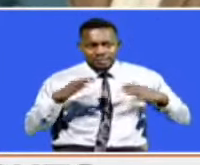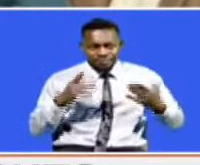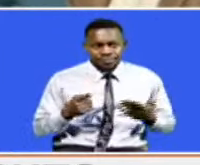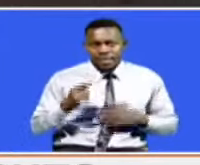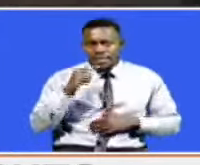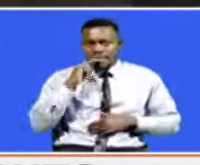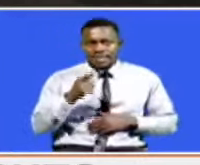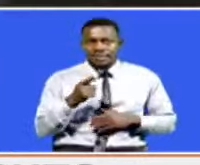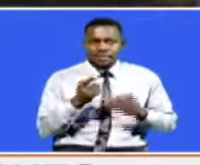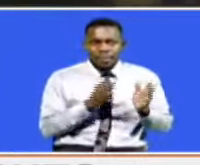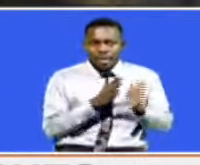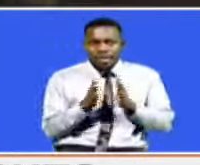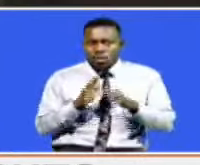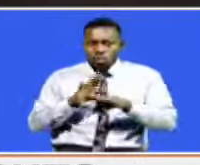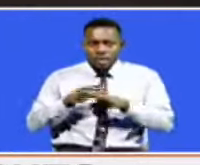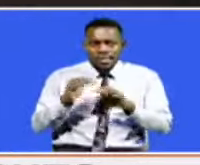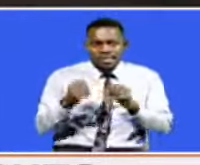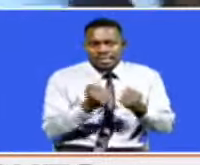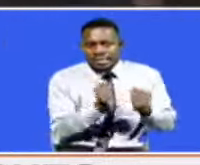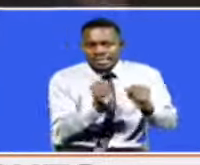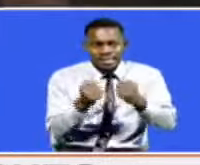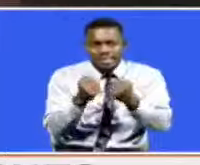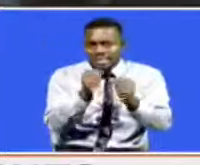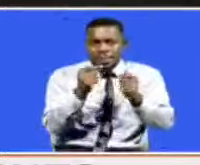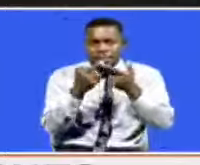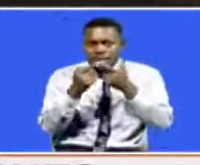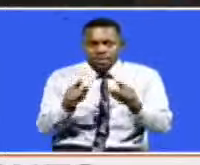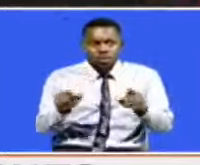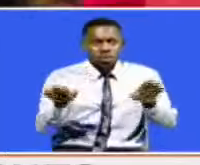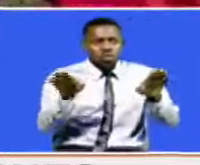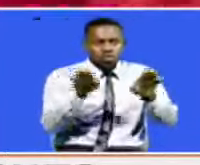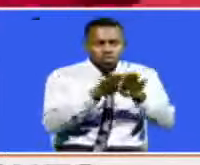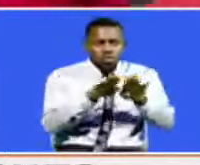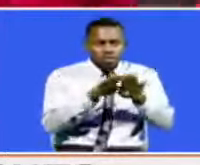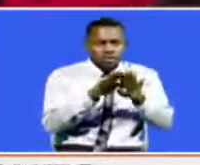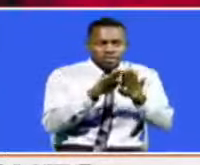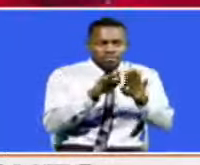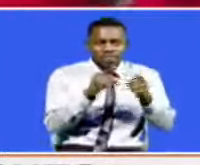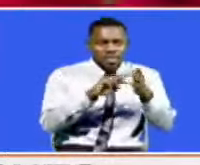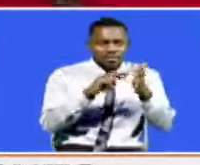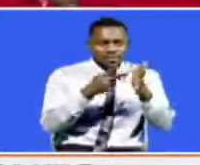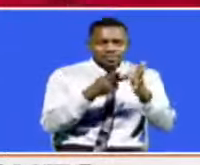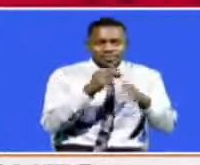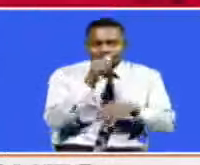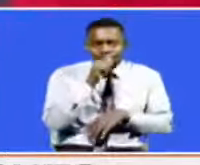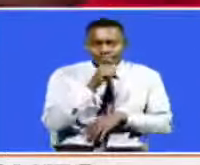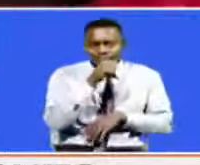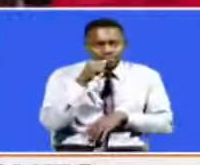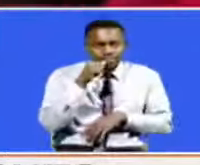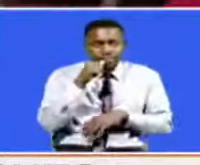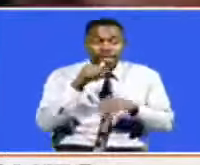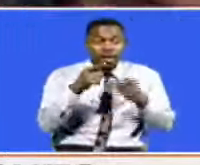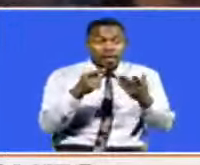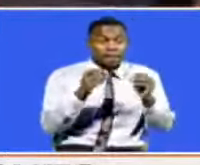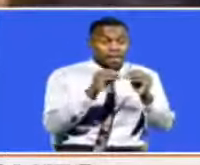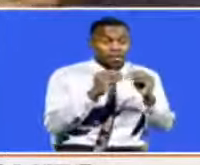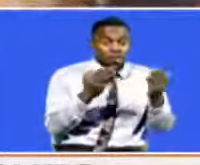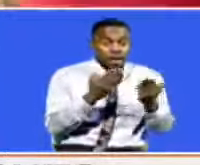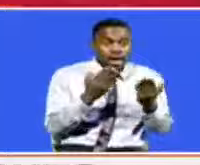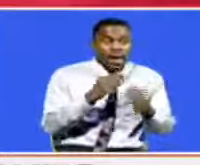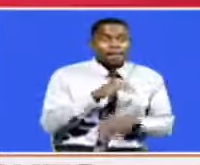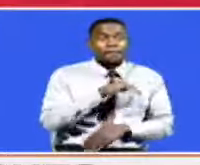critical strategy was hatched behind closed doors. The meeting, which is said to have been held at Azimio leader Raila Odinga's home here in